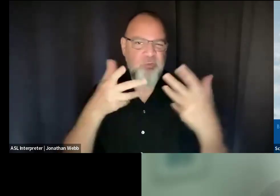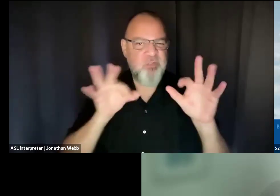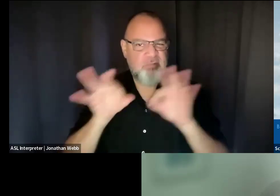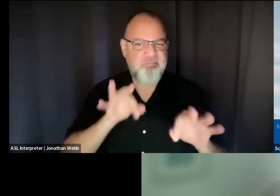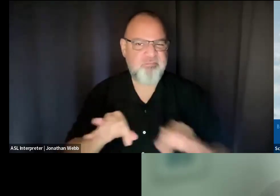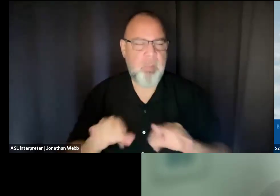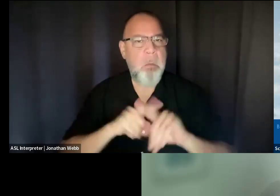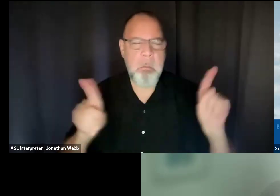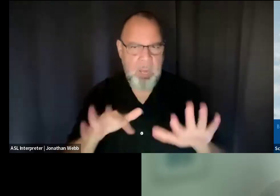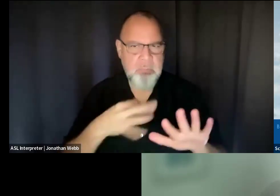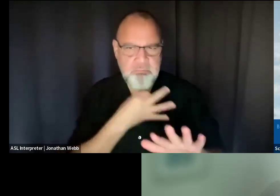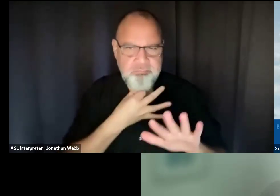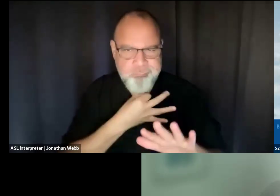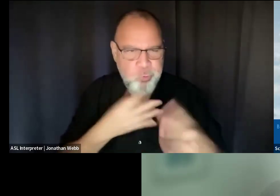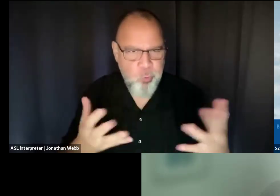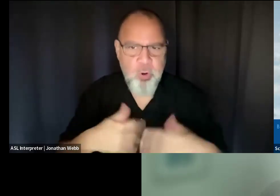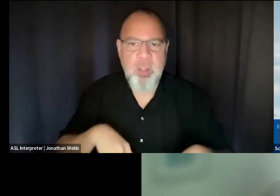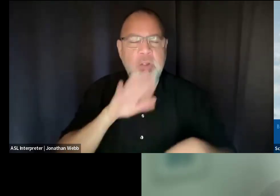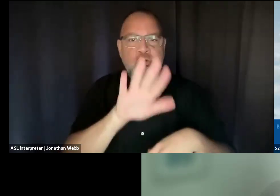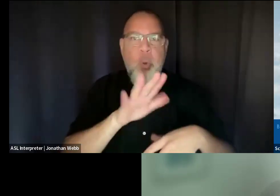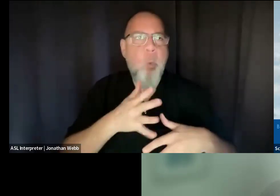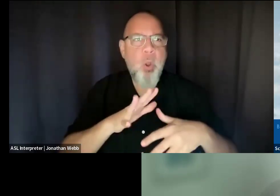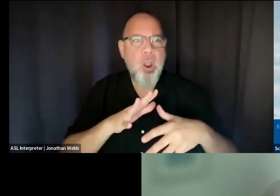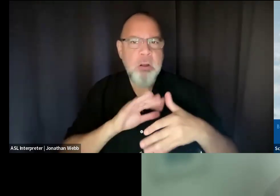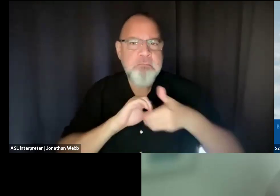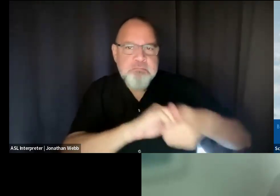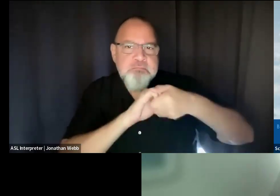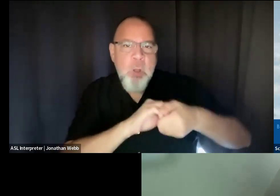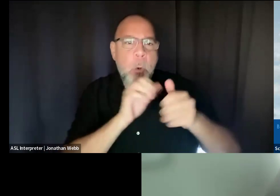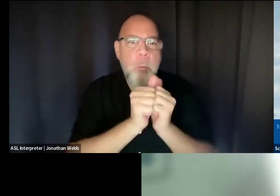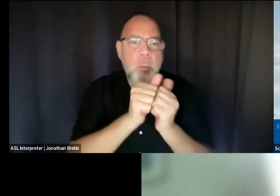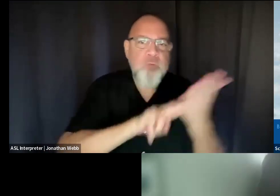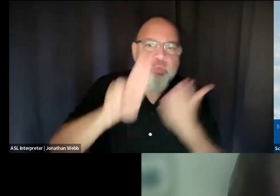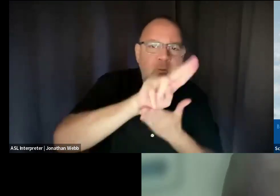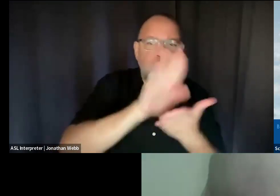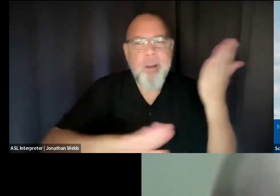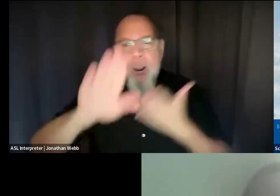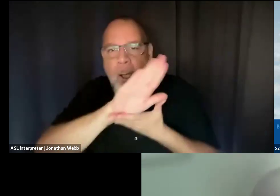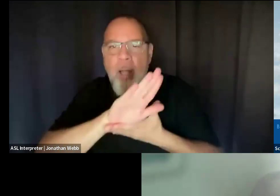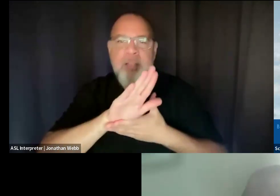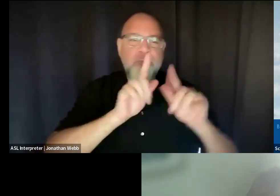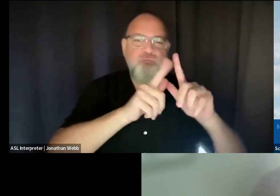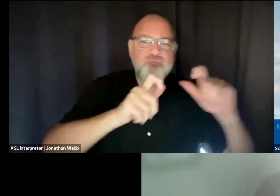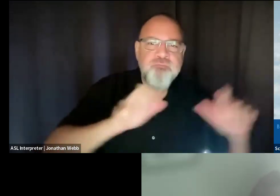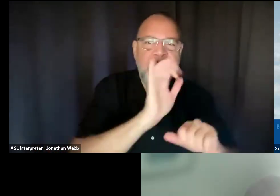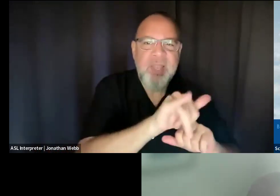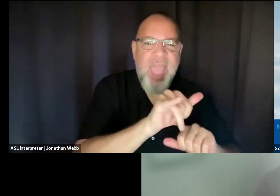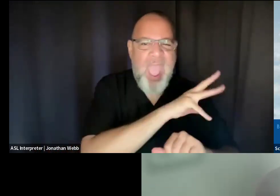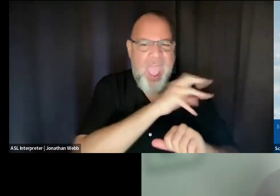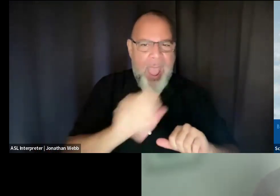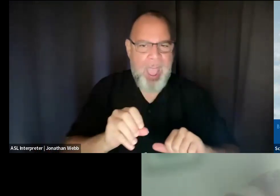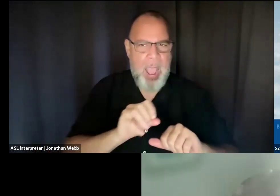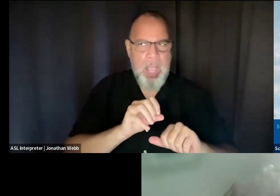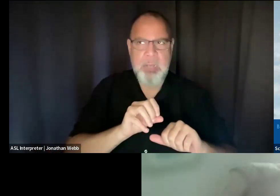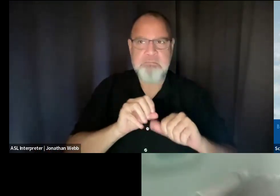like, with academia and, the Sure. private sector folks? And then So, what's it look like even